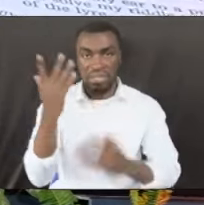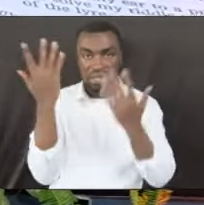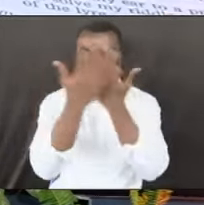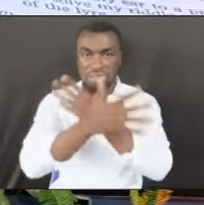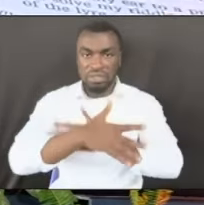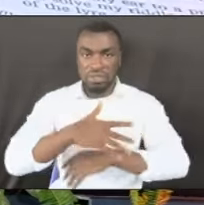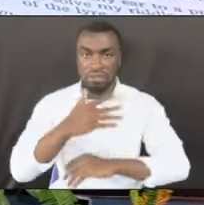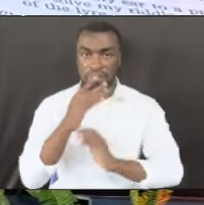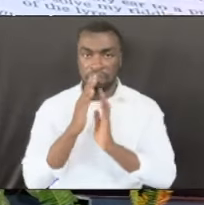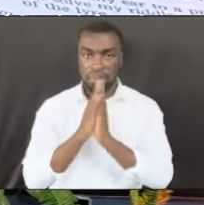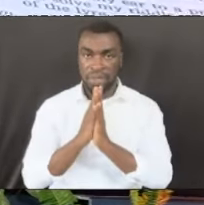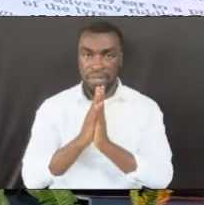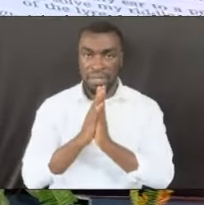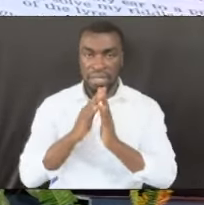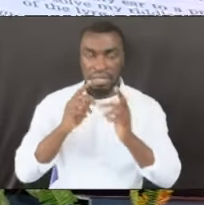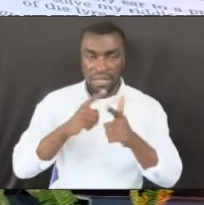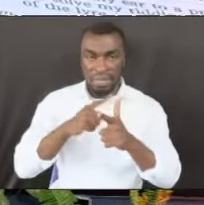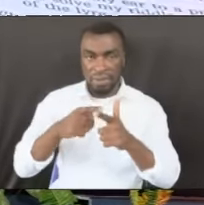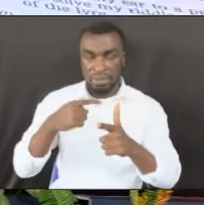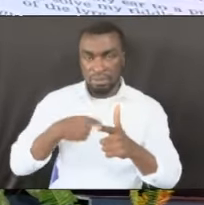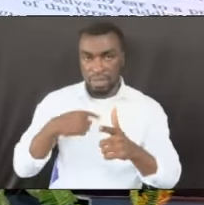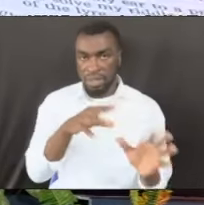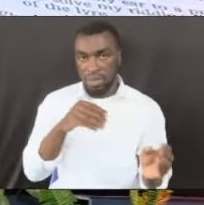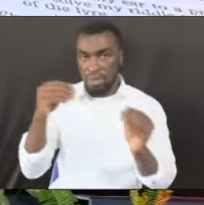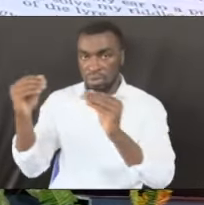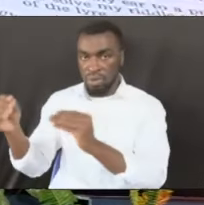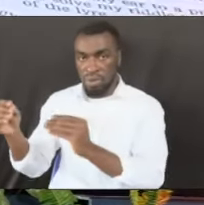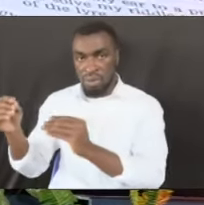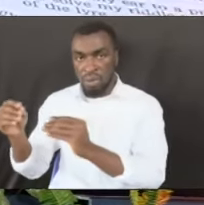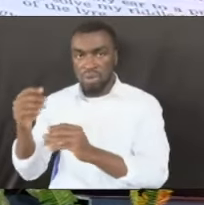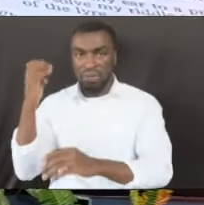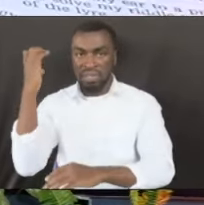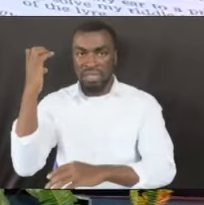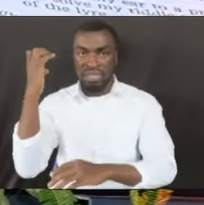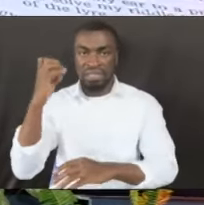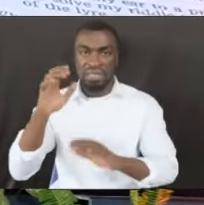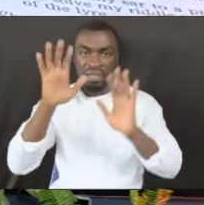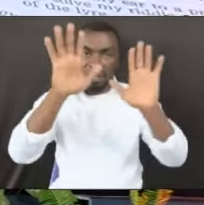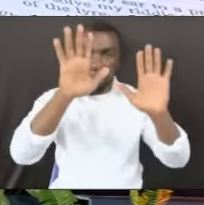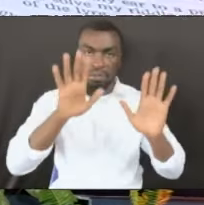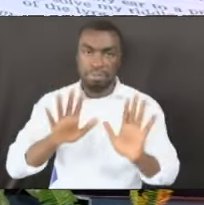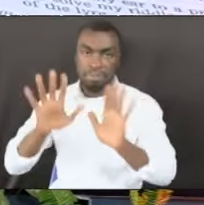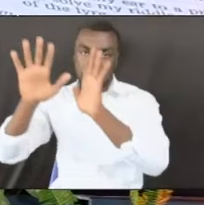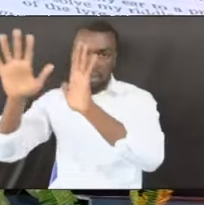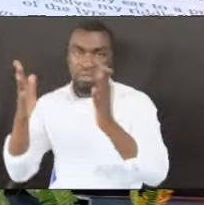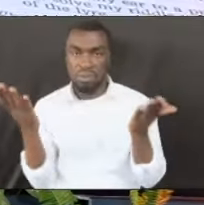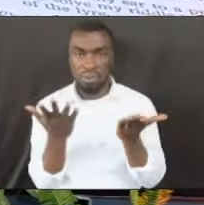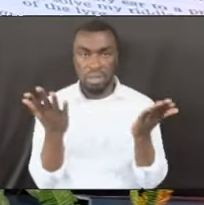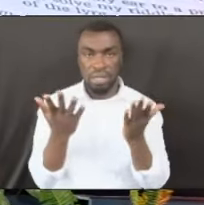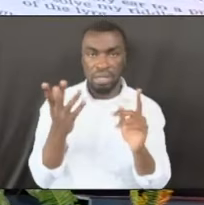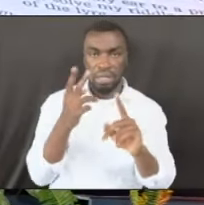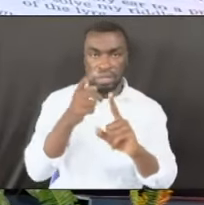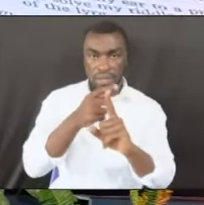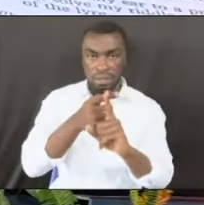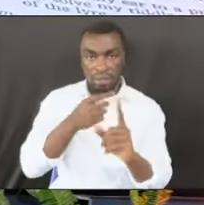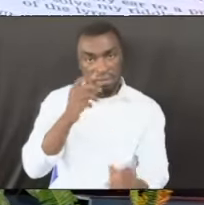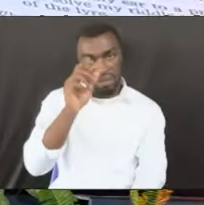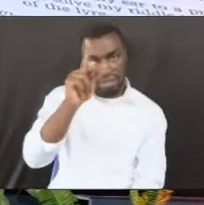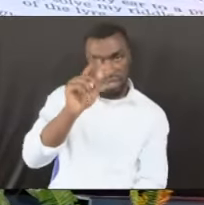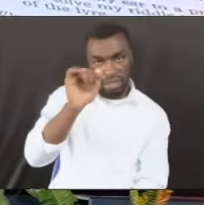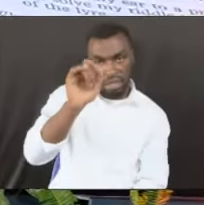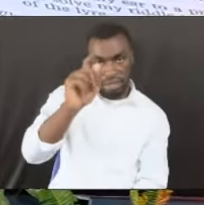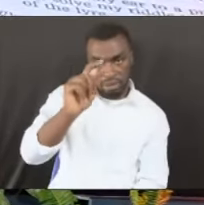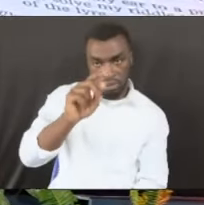Thereafter, I went for an evangelistic campaign in Kitui. Then one lady called me. She told